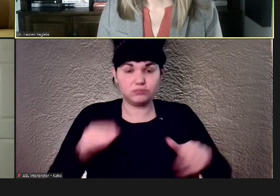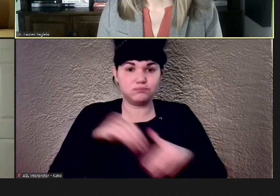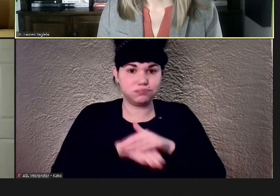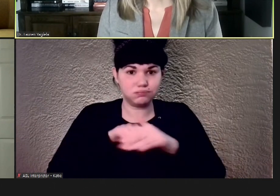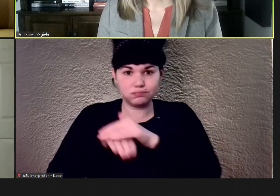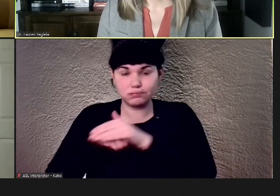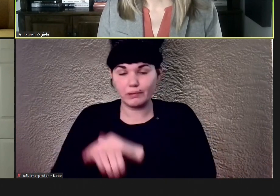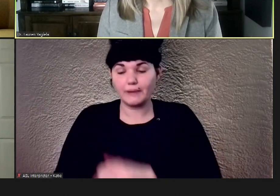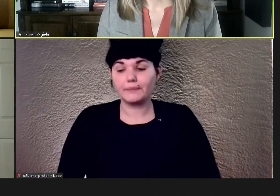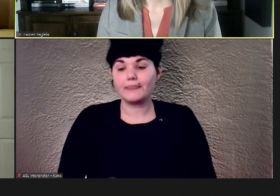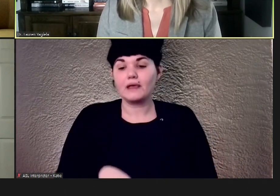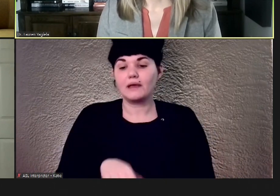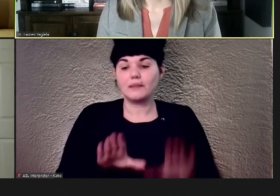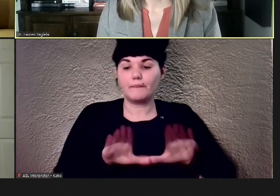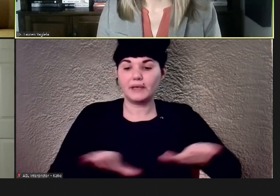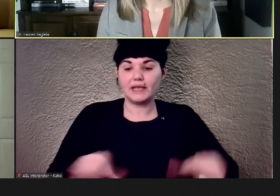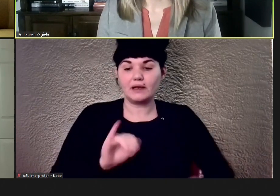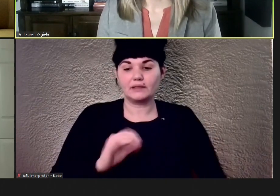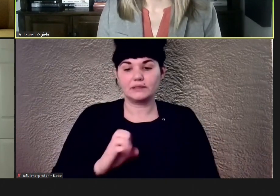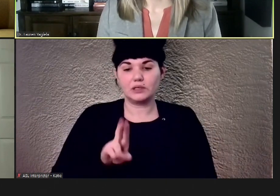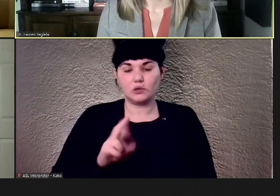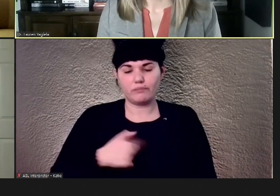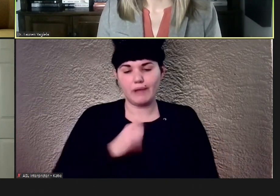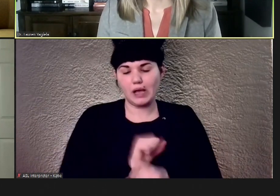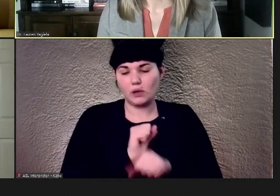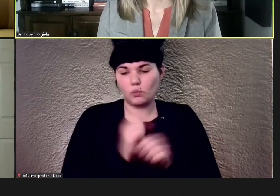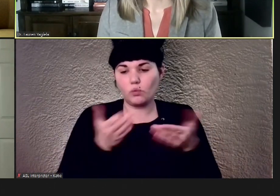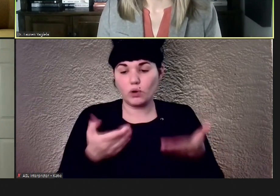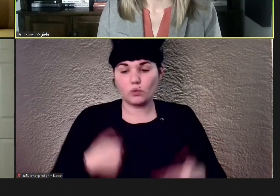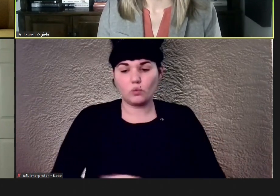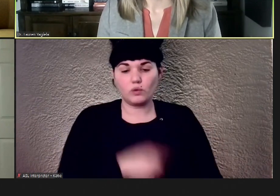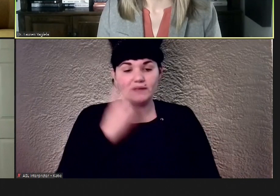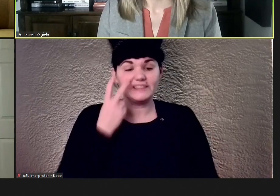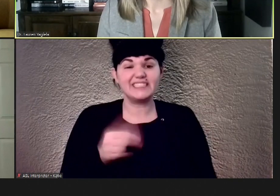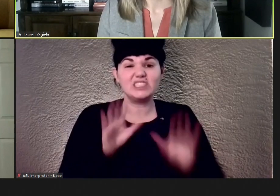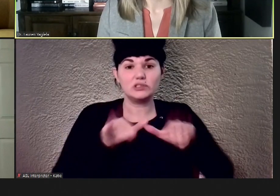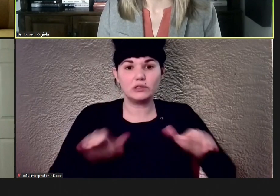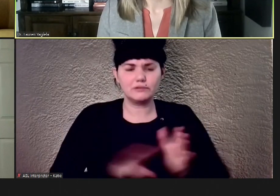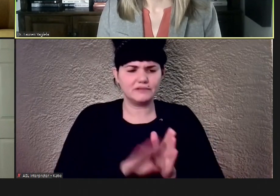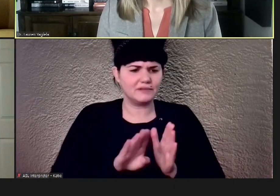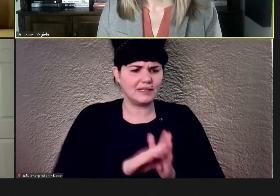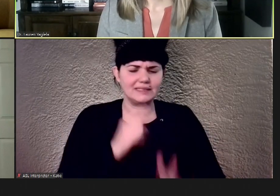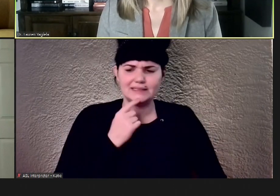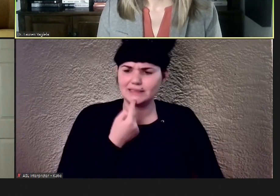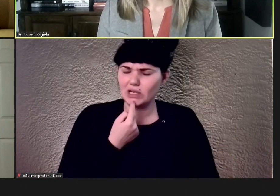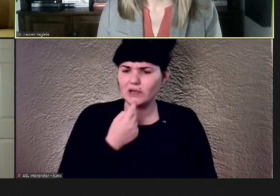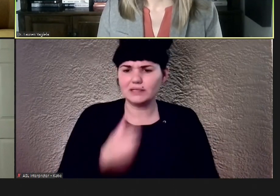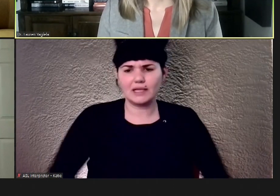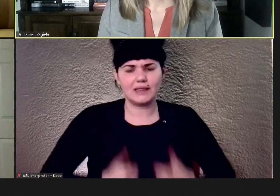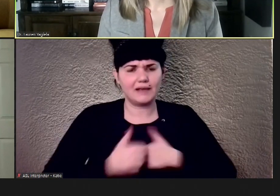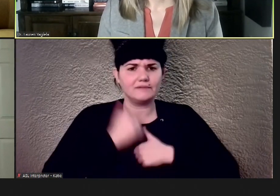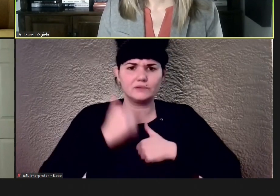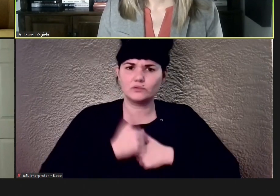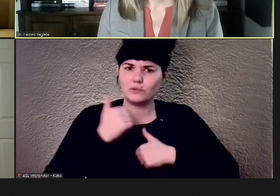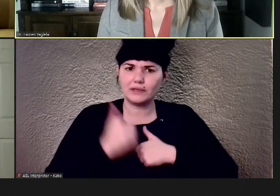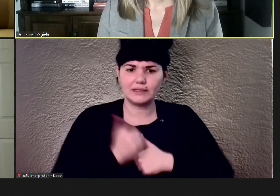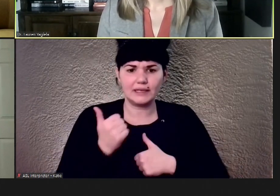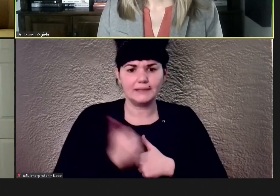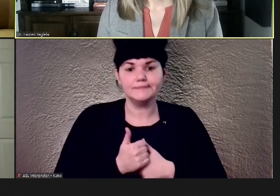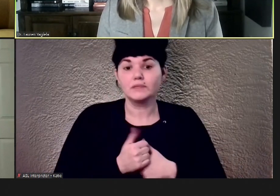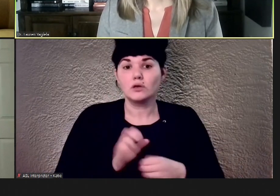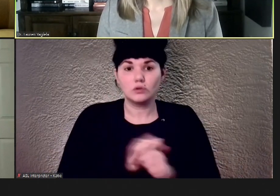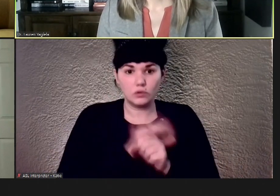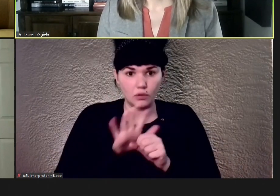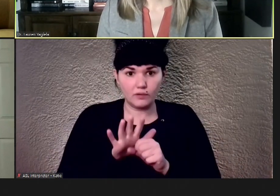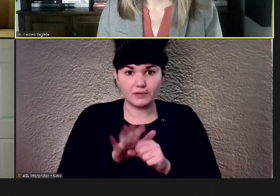pediatric ICU where I work, we have seen children develop serious and life-threatening illness due to COVID in 3 ways. First,